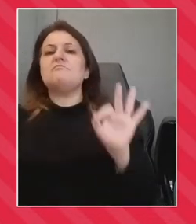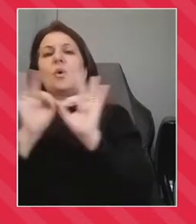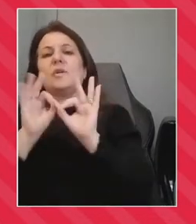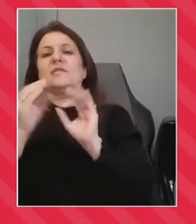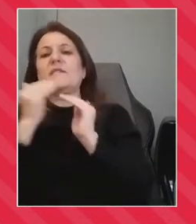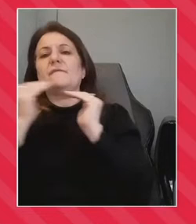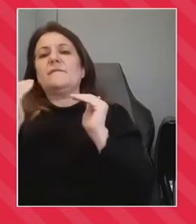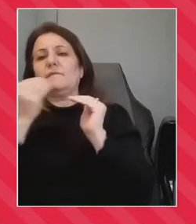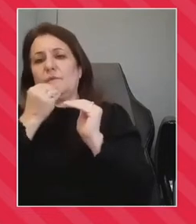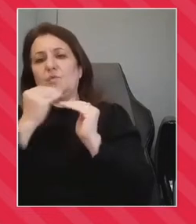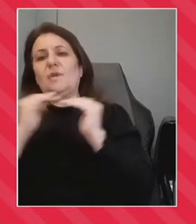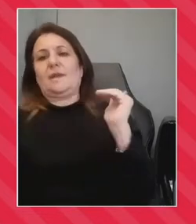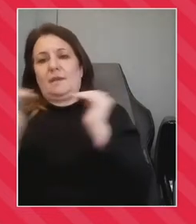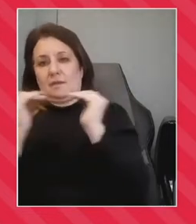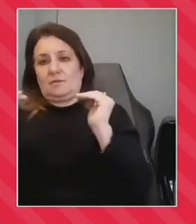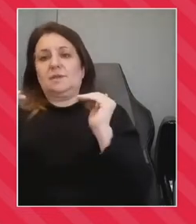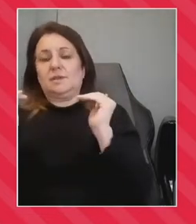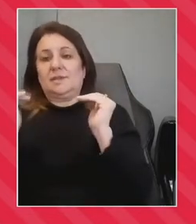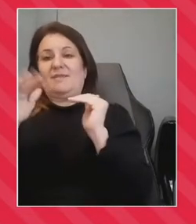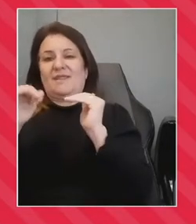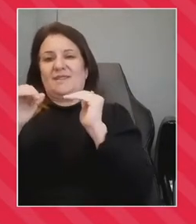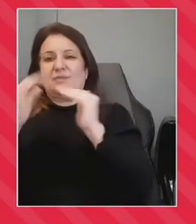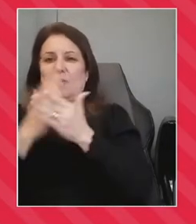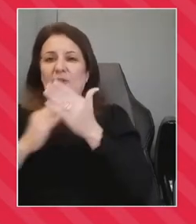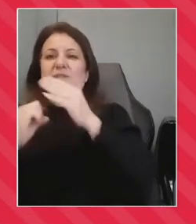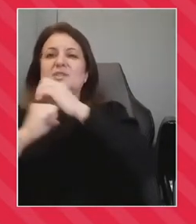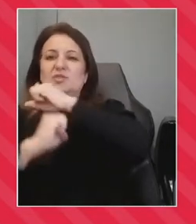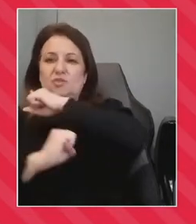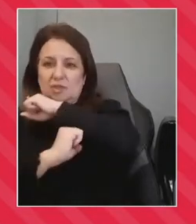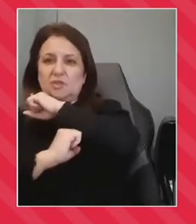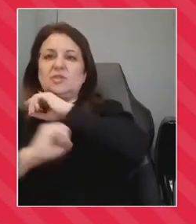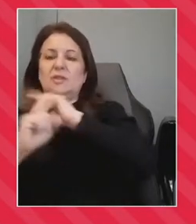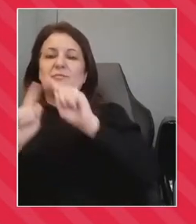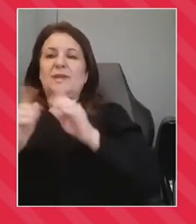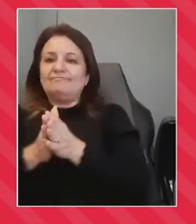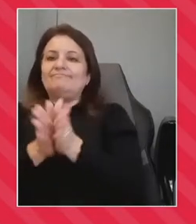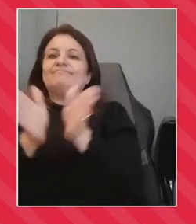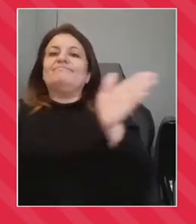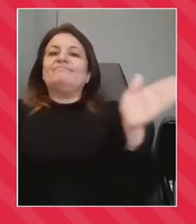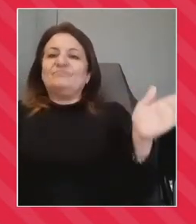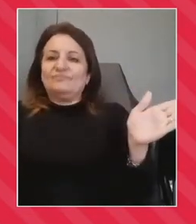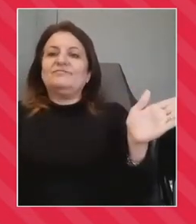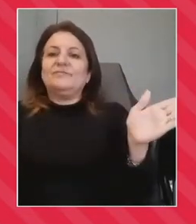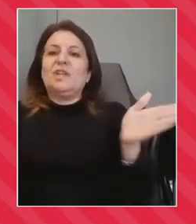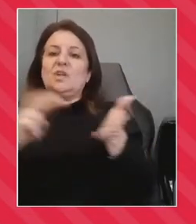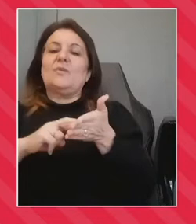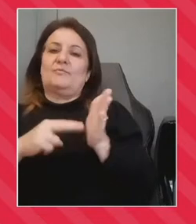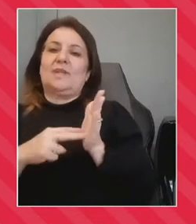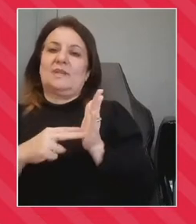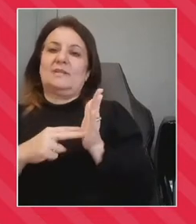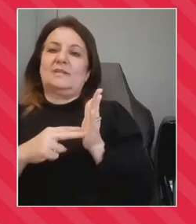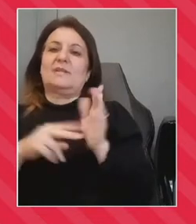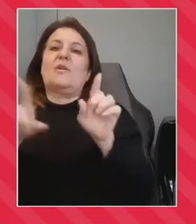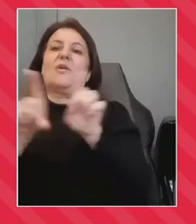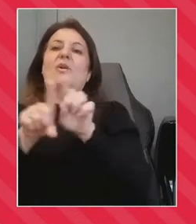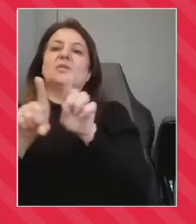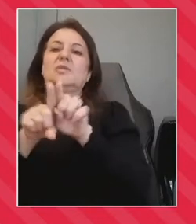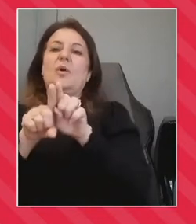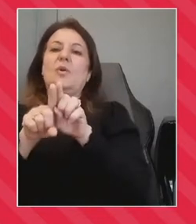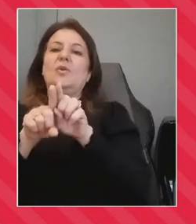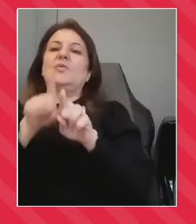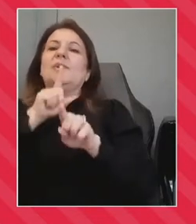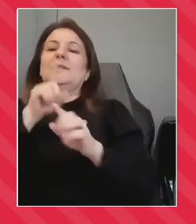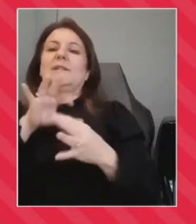at its heart, access is structural. But the broader systemic inequities that we're talking about also drive an emotional and